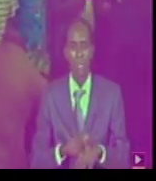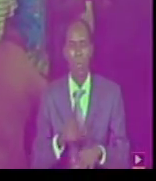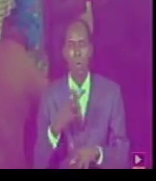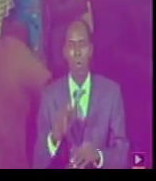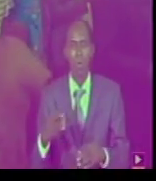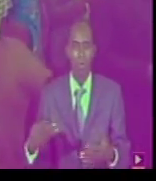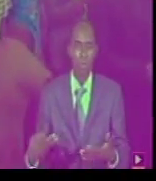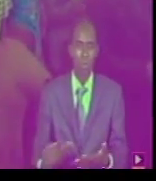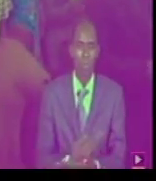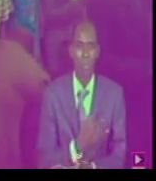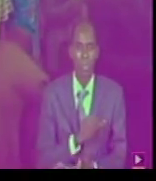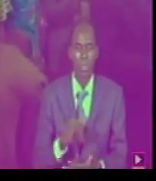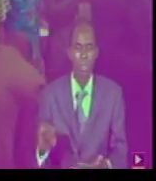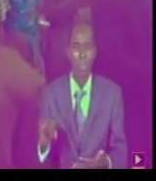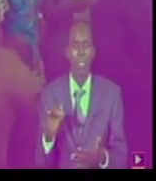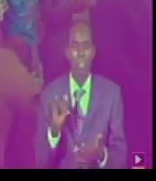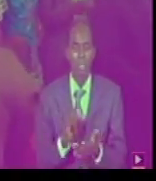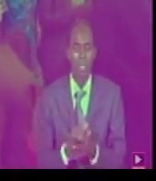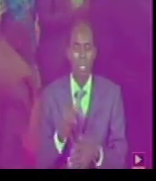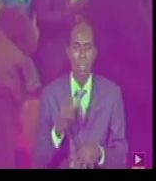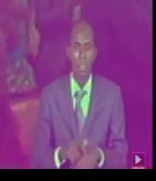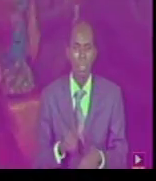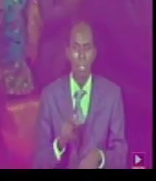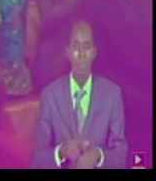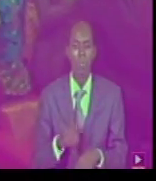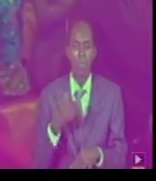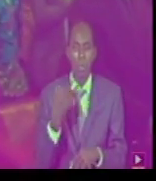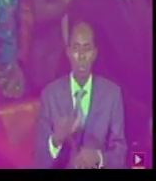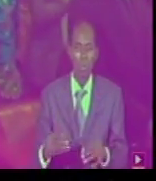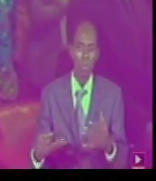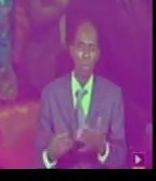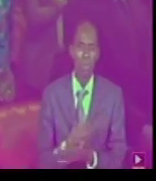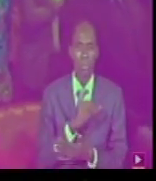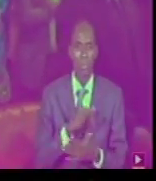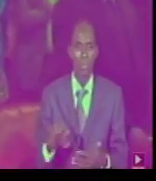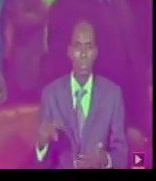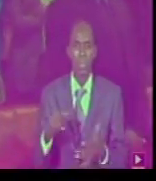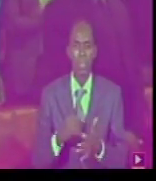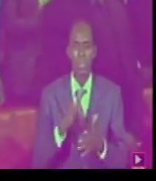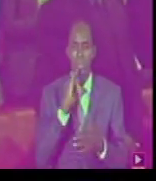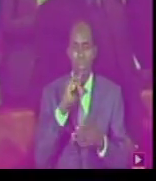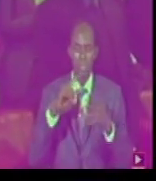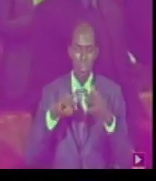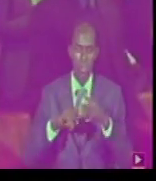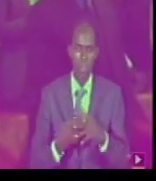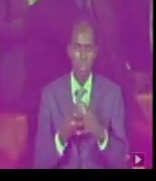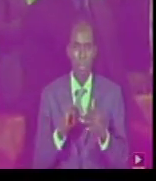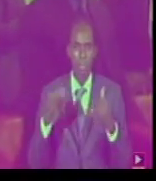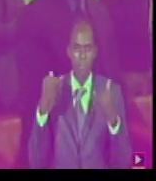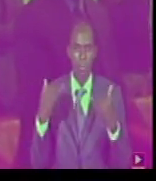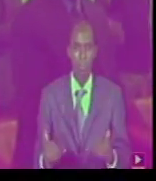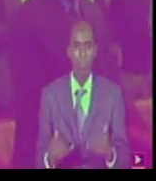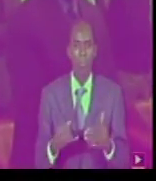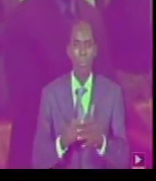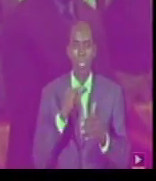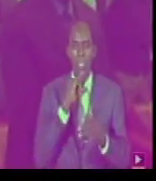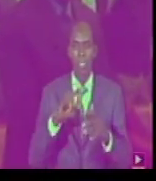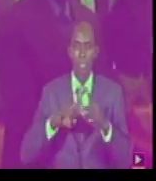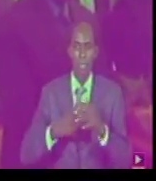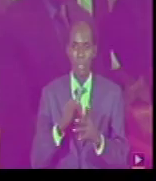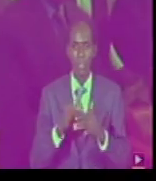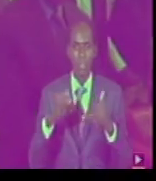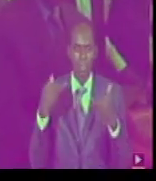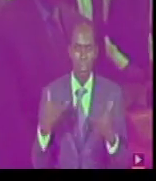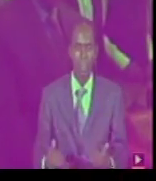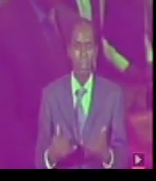That session of refreshing. That season of refreshing. The beginning right now. Right now. Right now. Tell the Lord open your